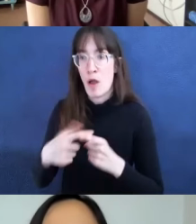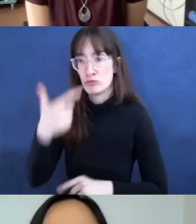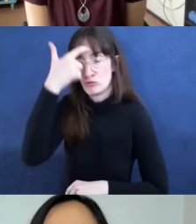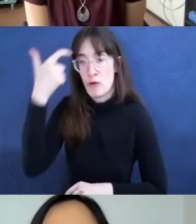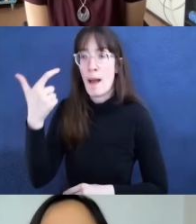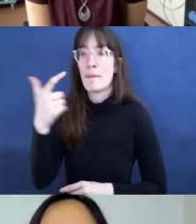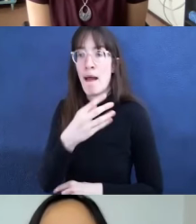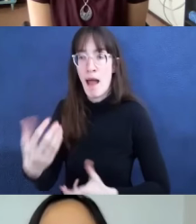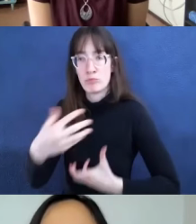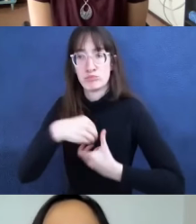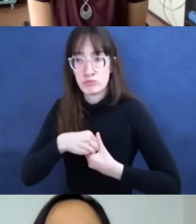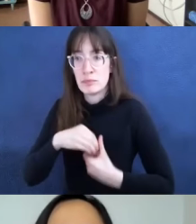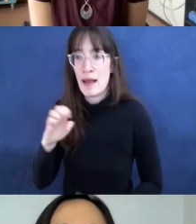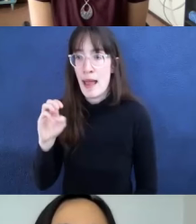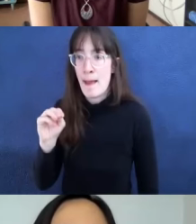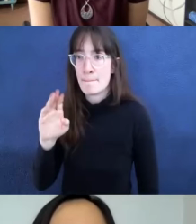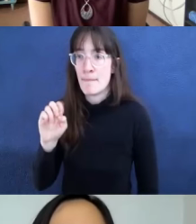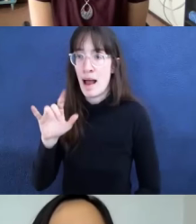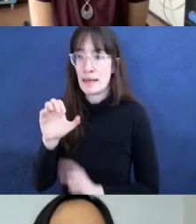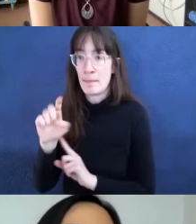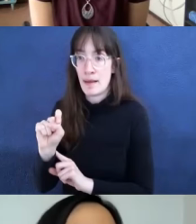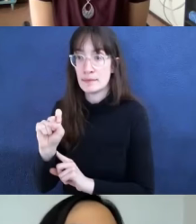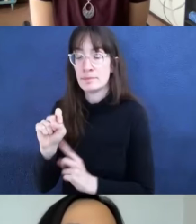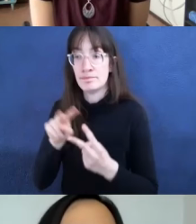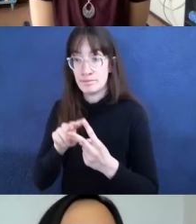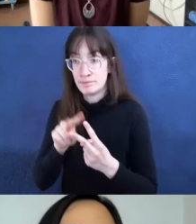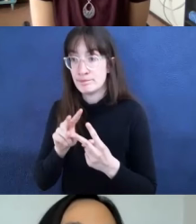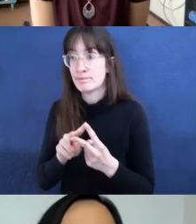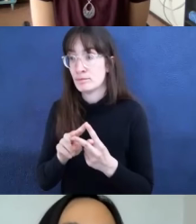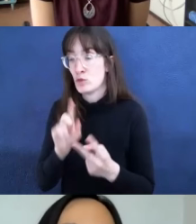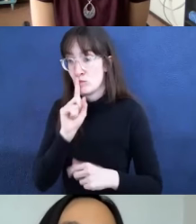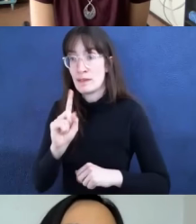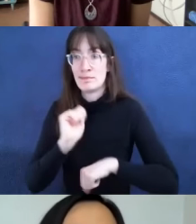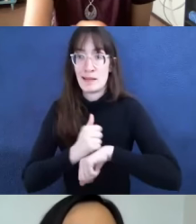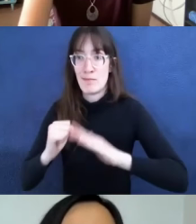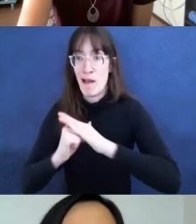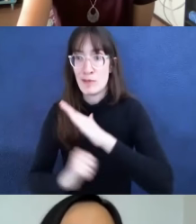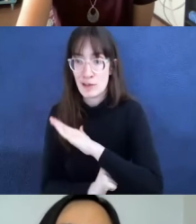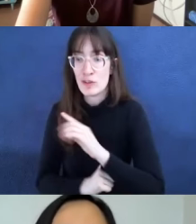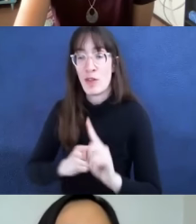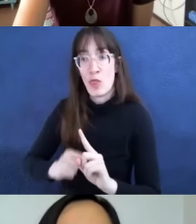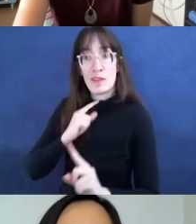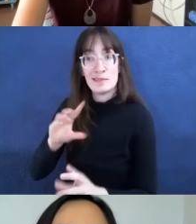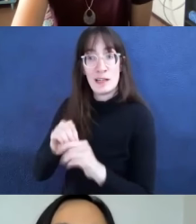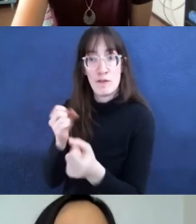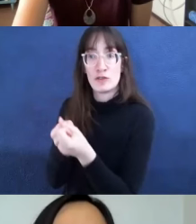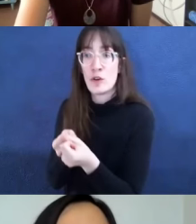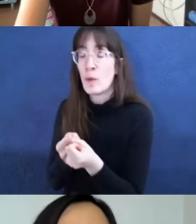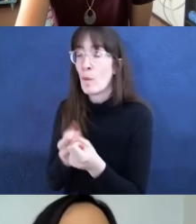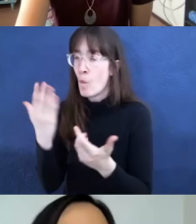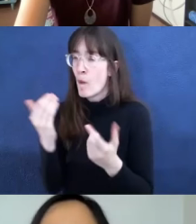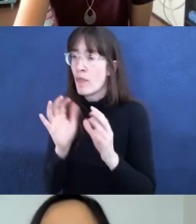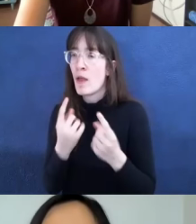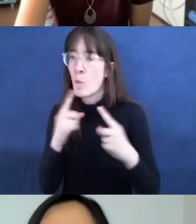this really lays the groundwork as to why the interventions are effective, why they work, and what we're really building